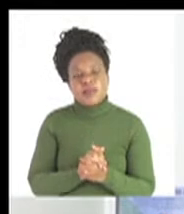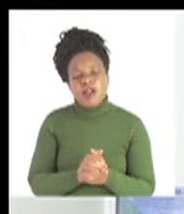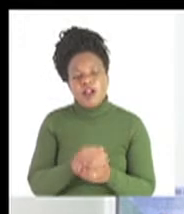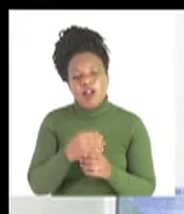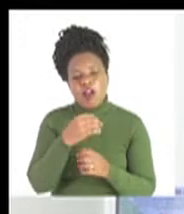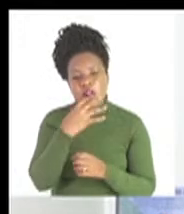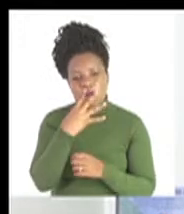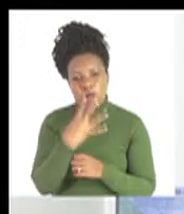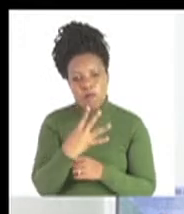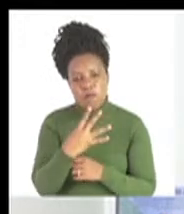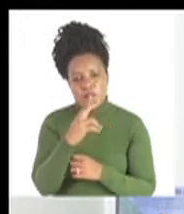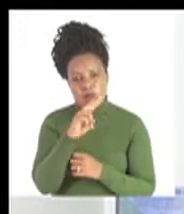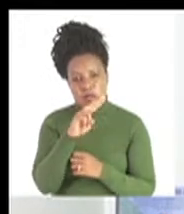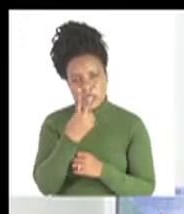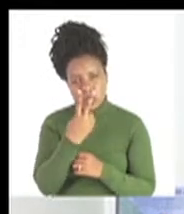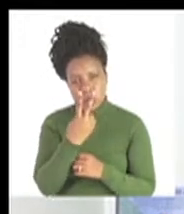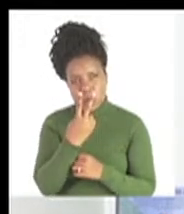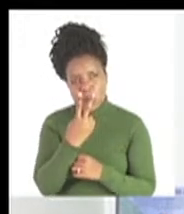4 squared.